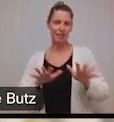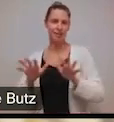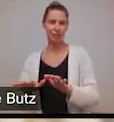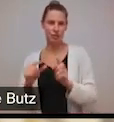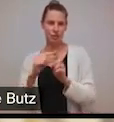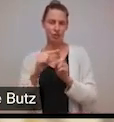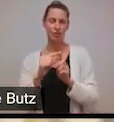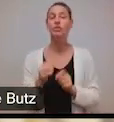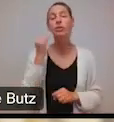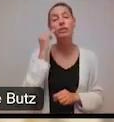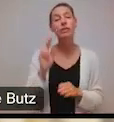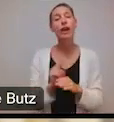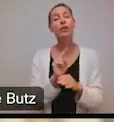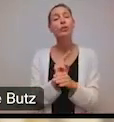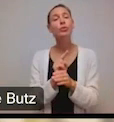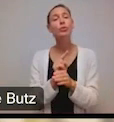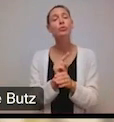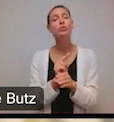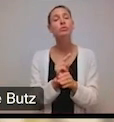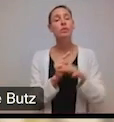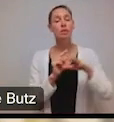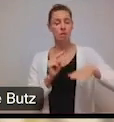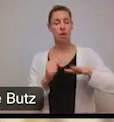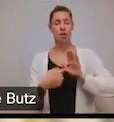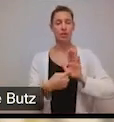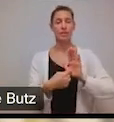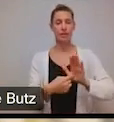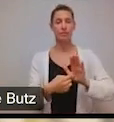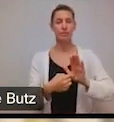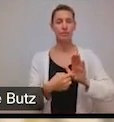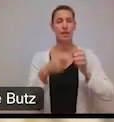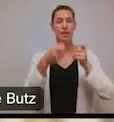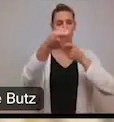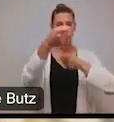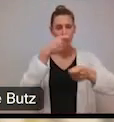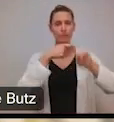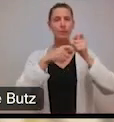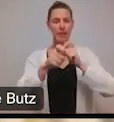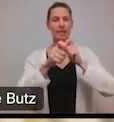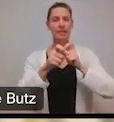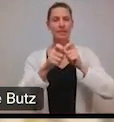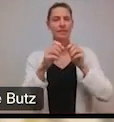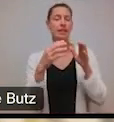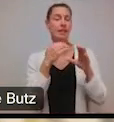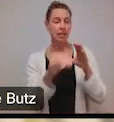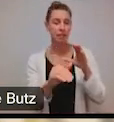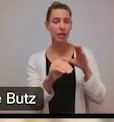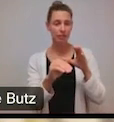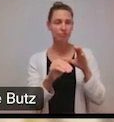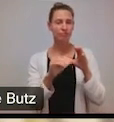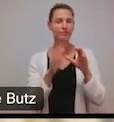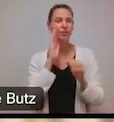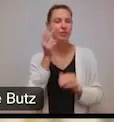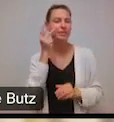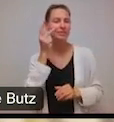take these examples and I put them in the email in the box, you can see what I will replace.